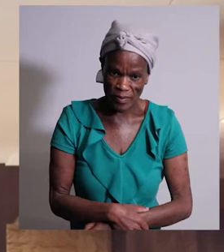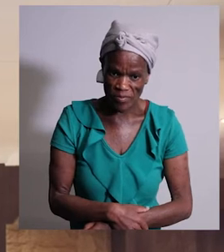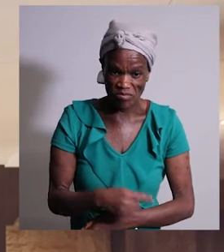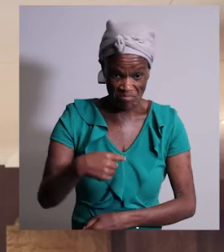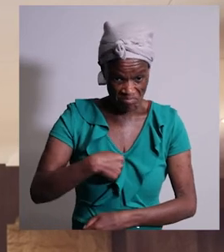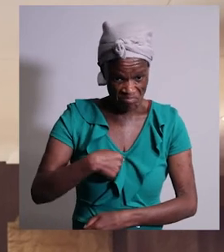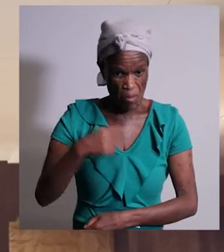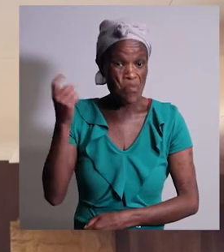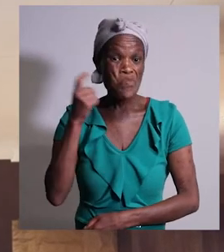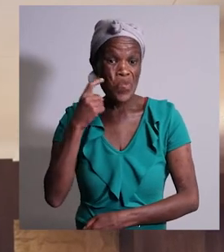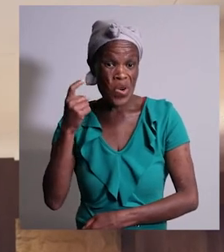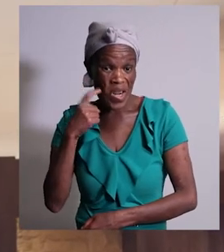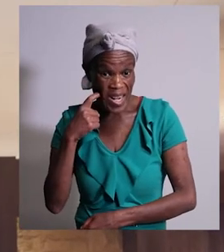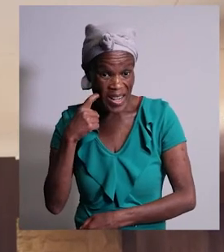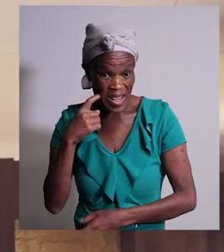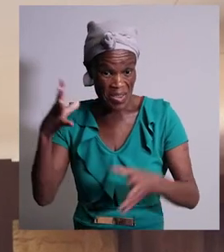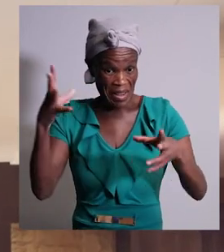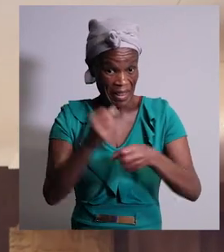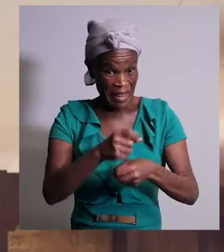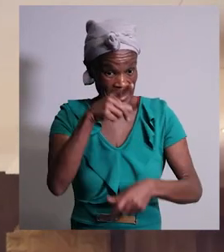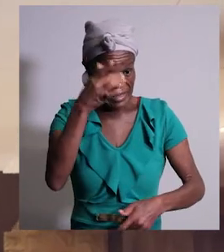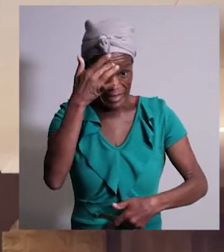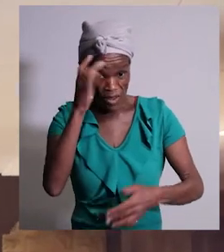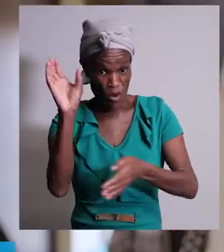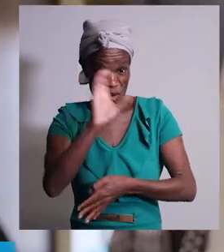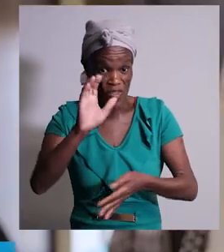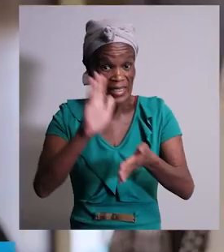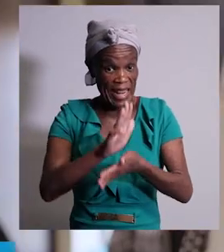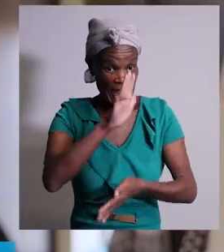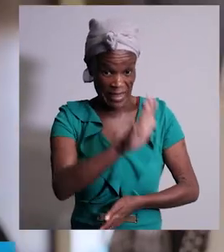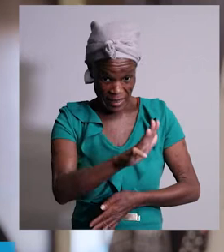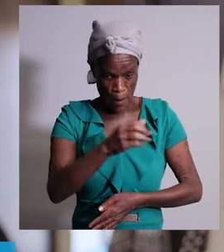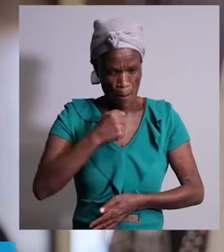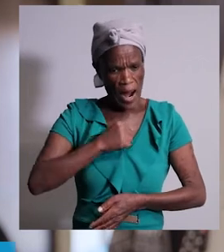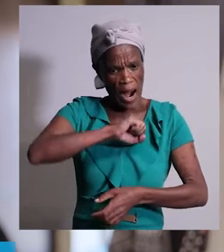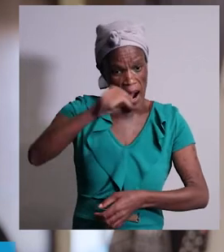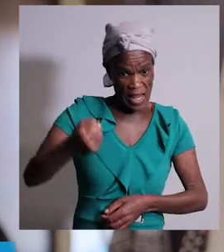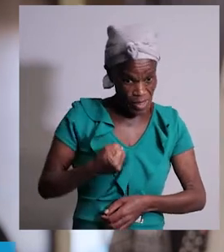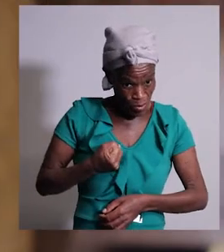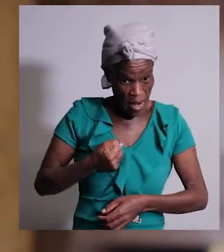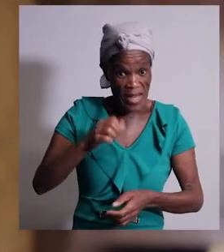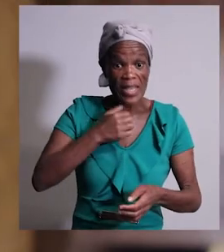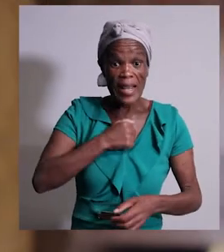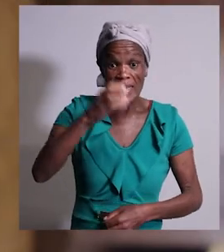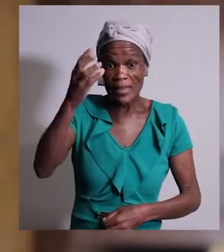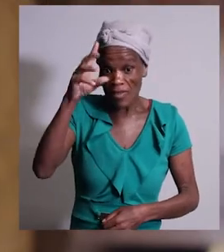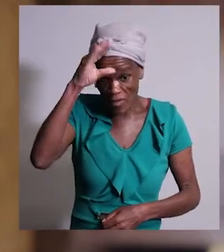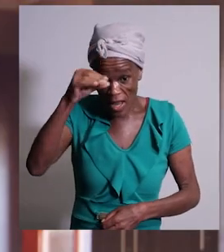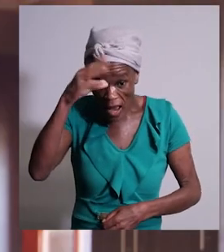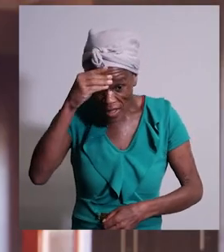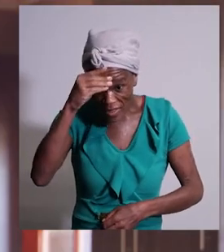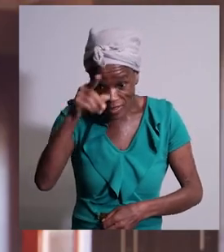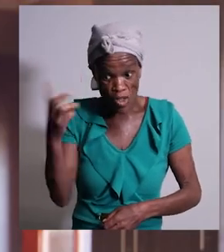I was pregnant when I tested for COVID. My husband and my son tested positive. He had no